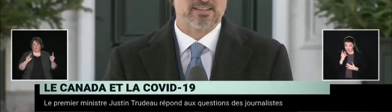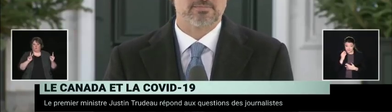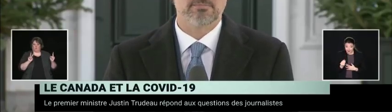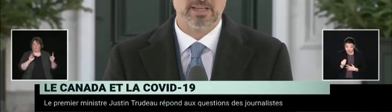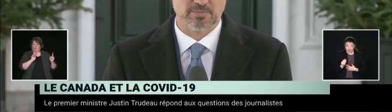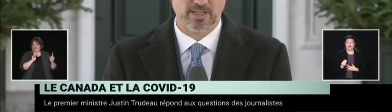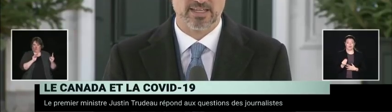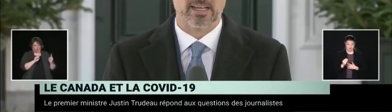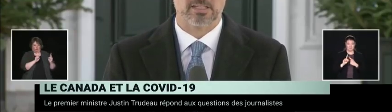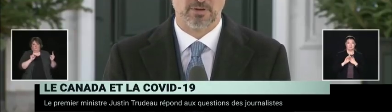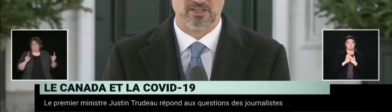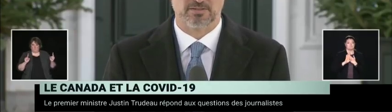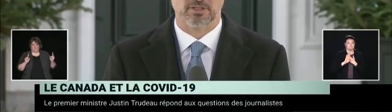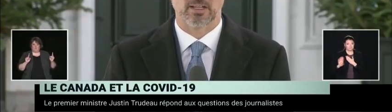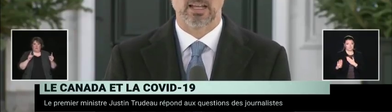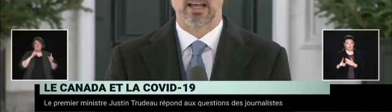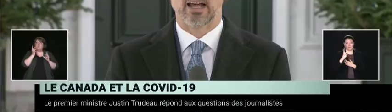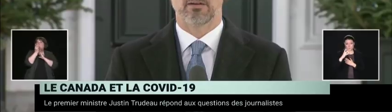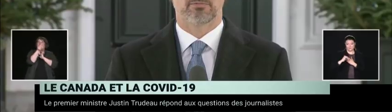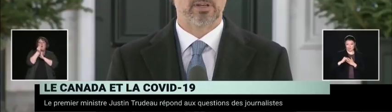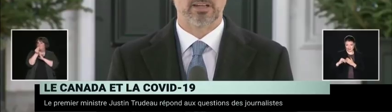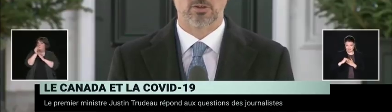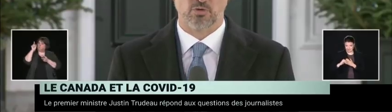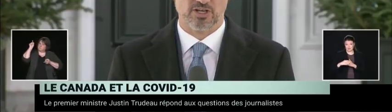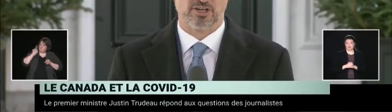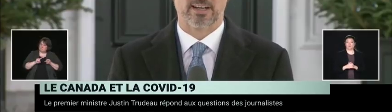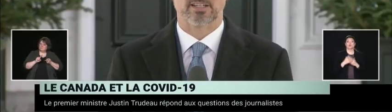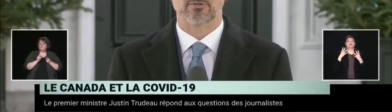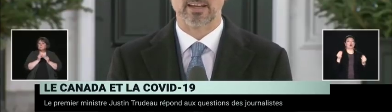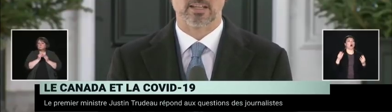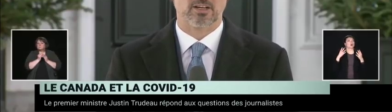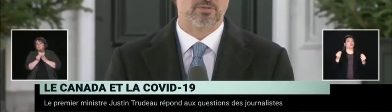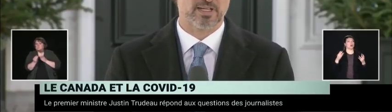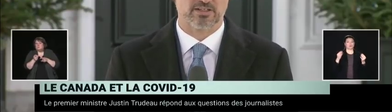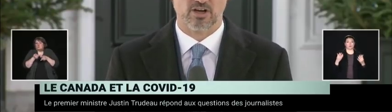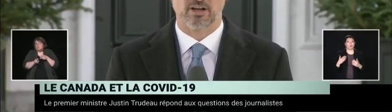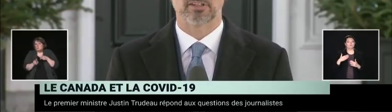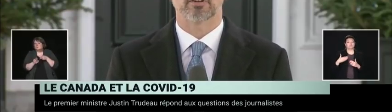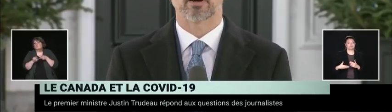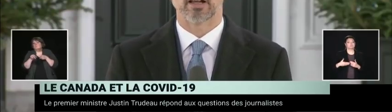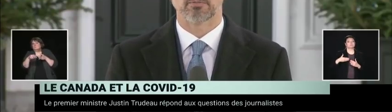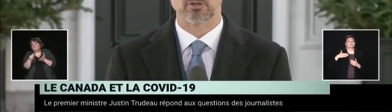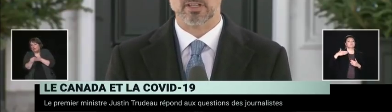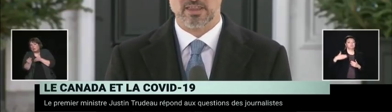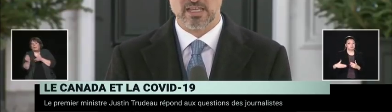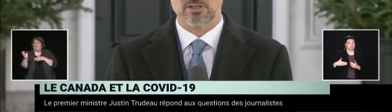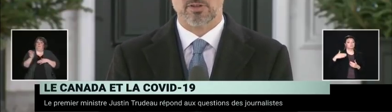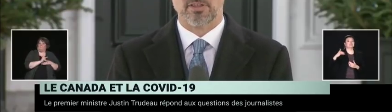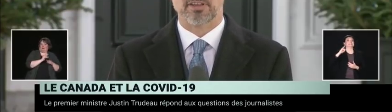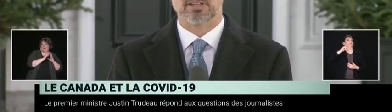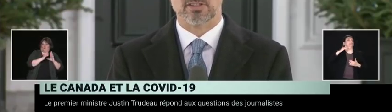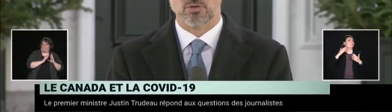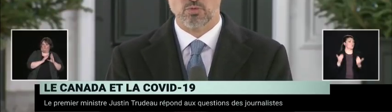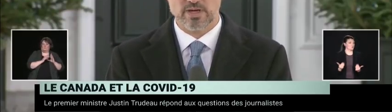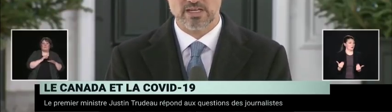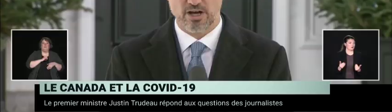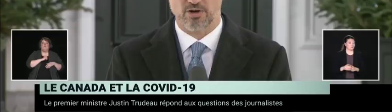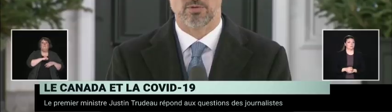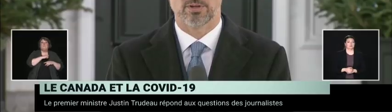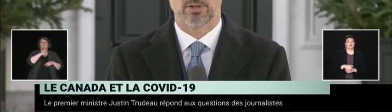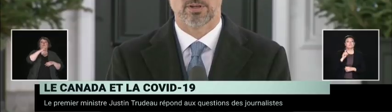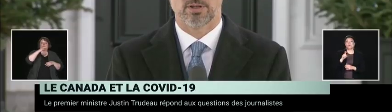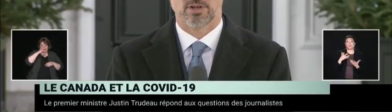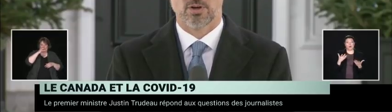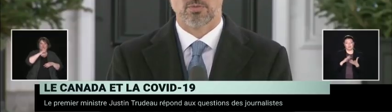out as minimally as possible. We need to wash our hands regularly. We need to cough into our elbows. These are the things that we